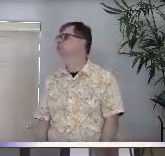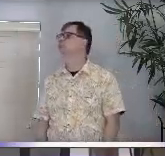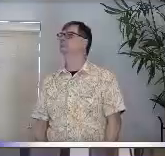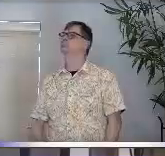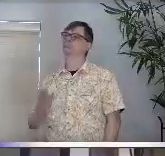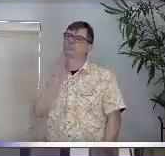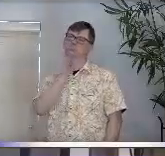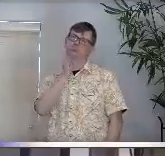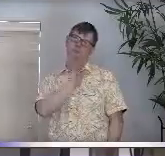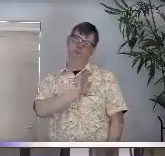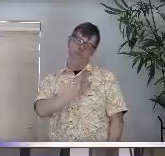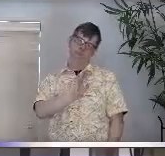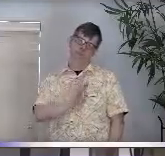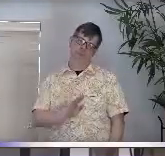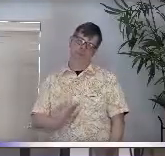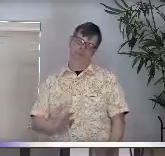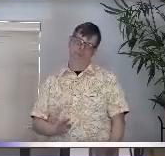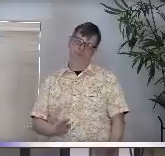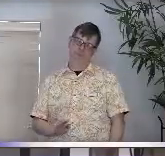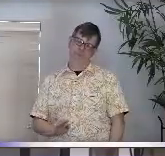being honest about,